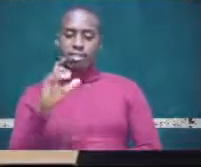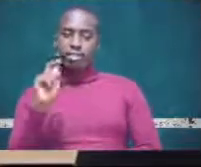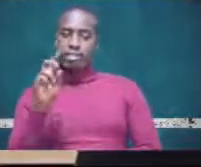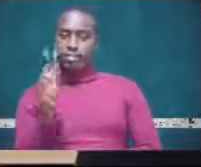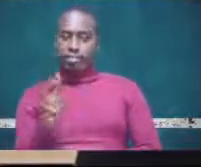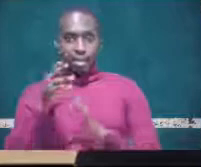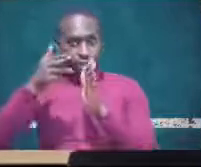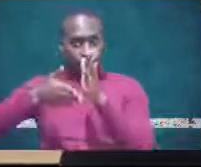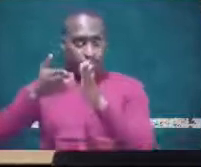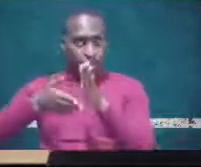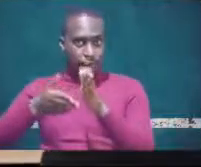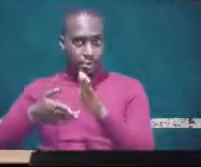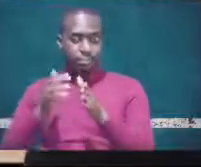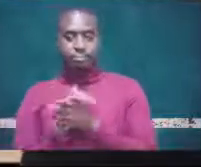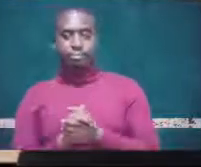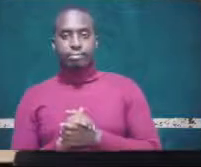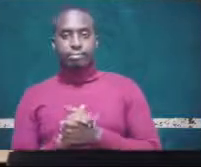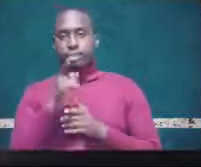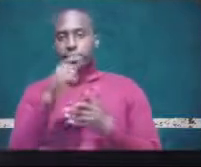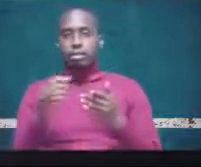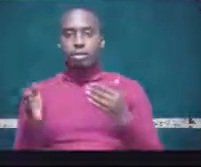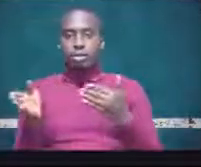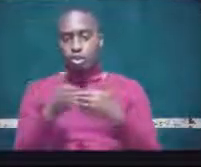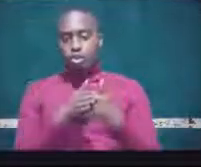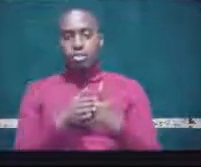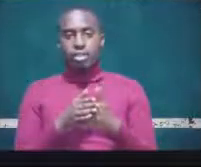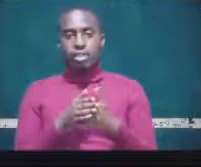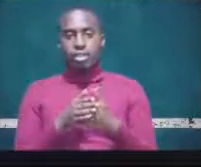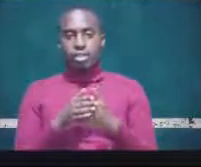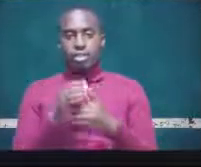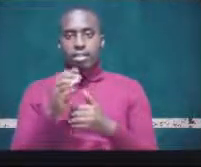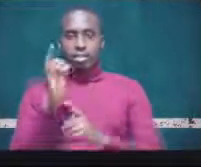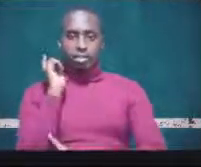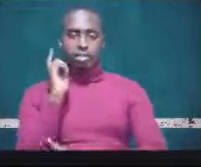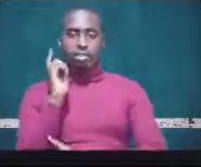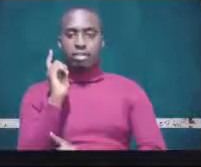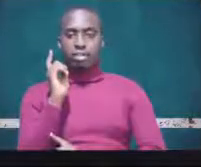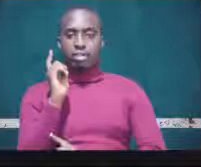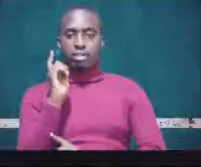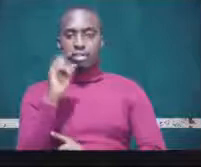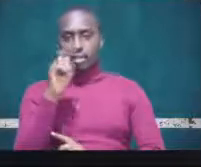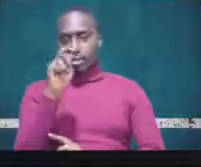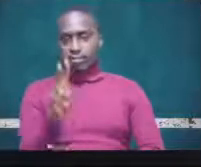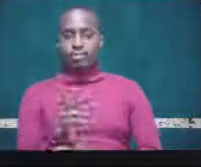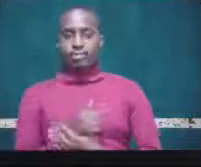cameras. There's what you call closed circuit television. The closed circuit